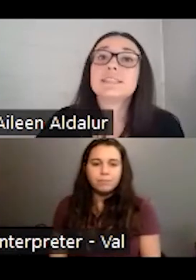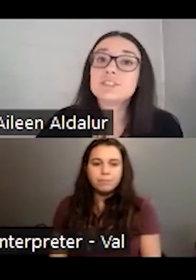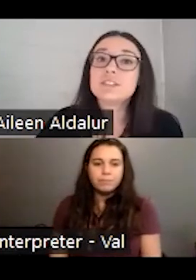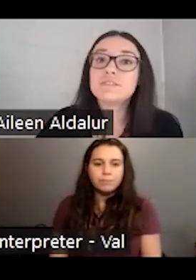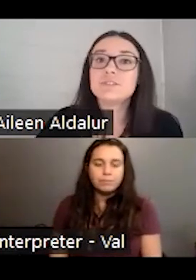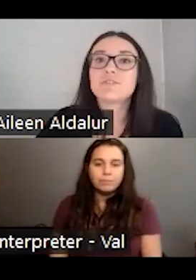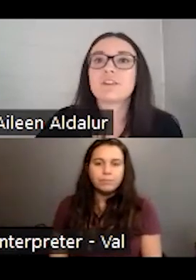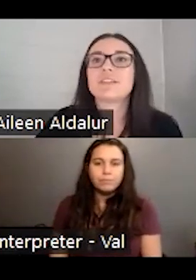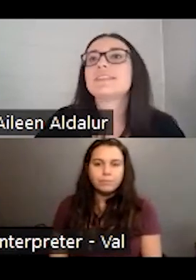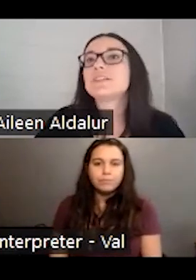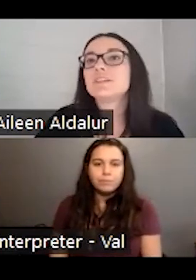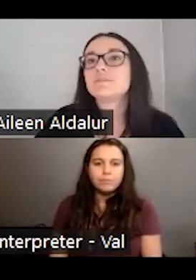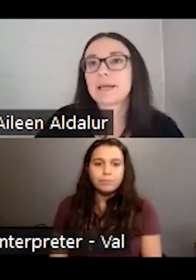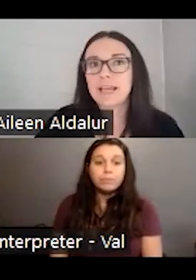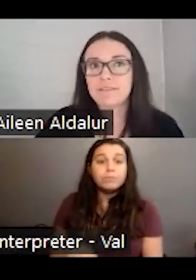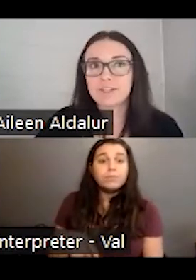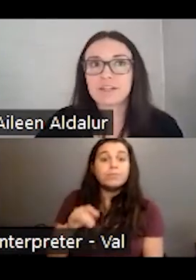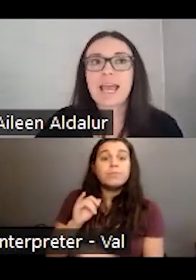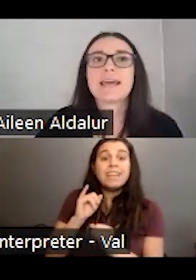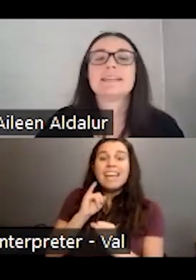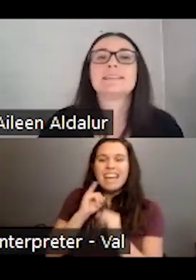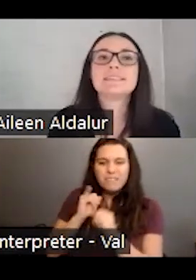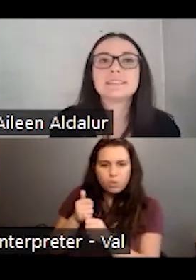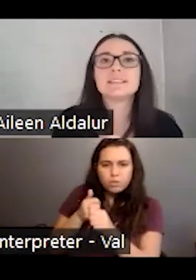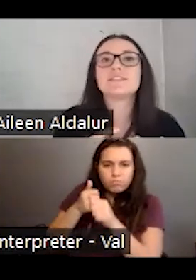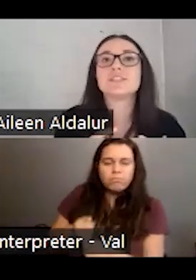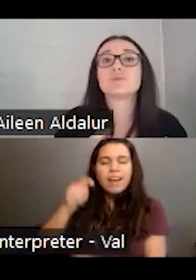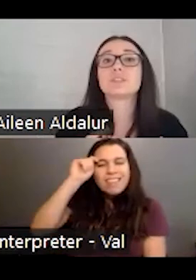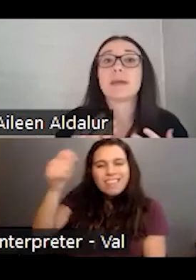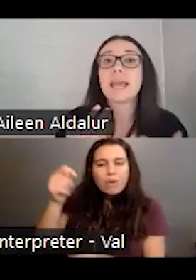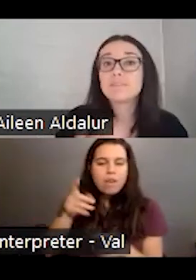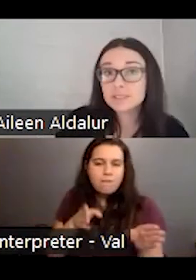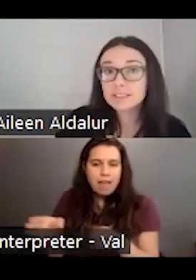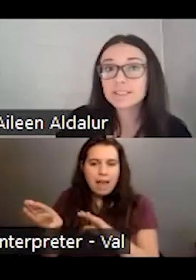The elicitation interviews followed the theory of planned behavior and elicited